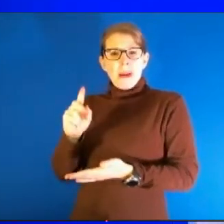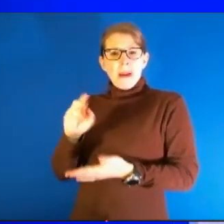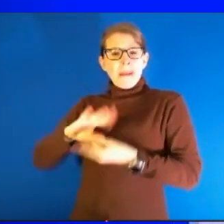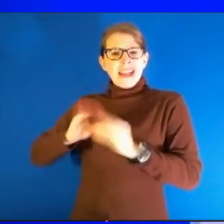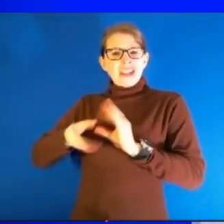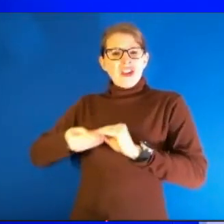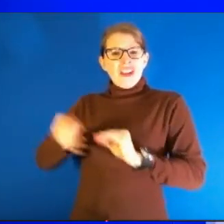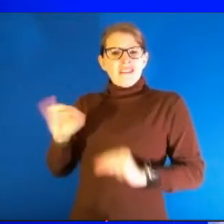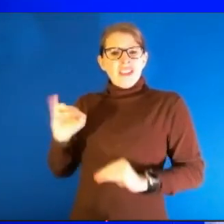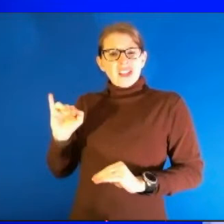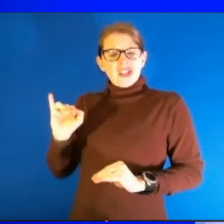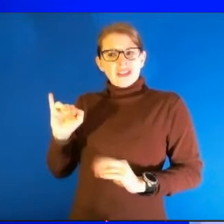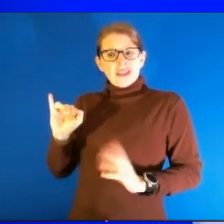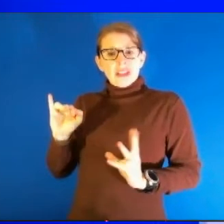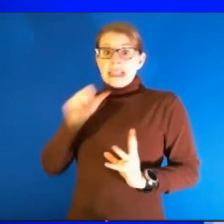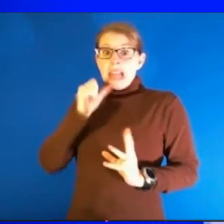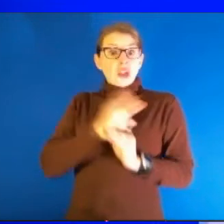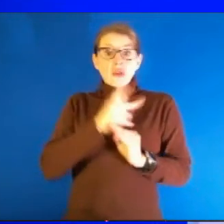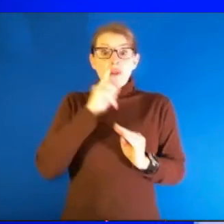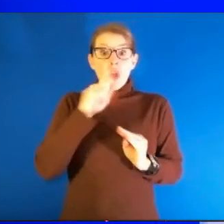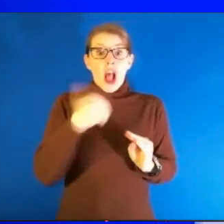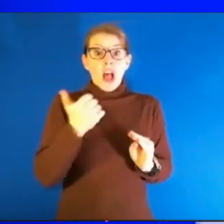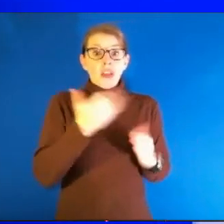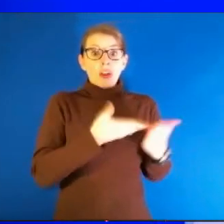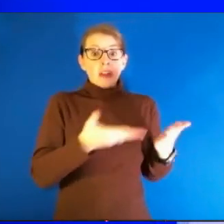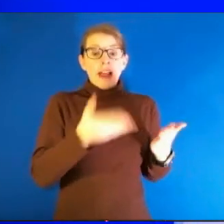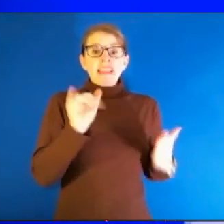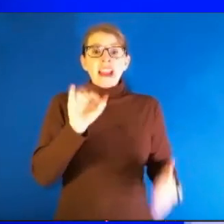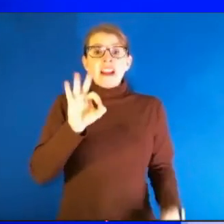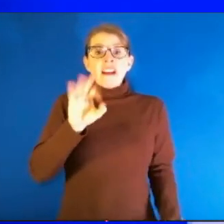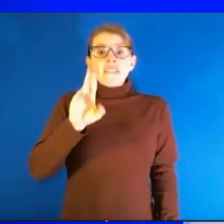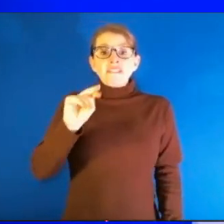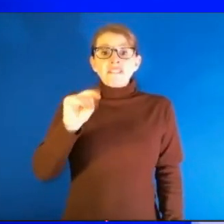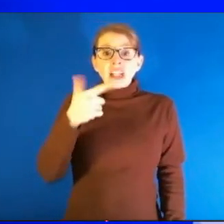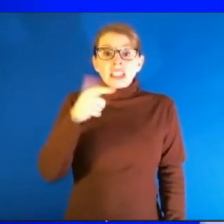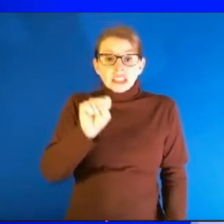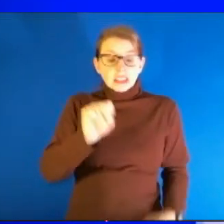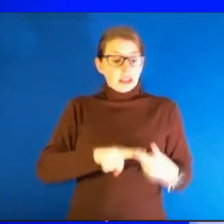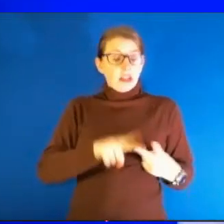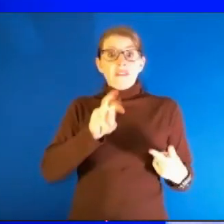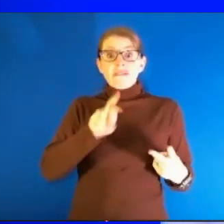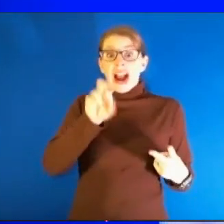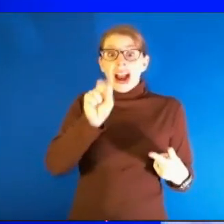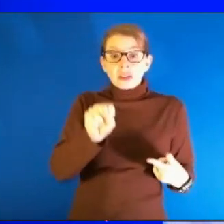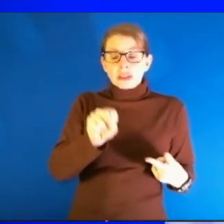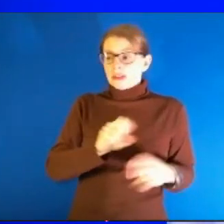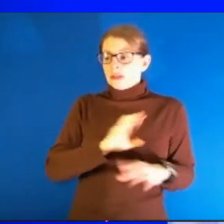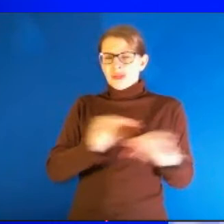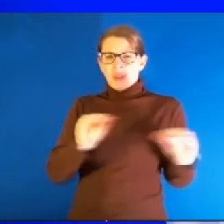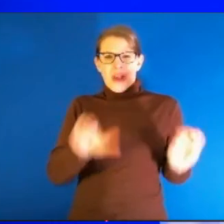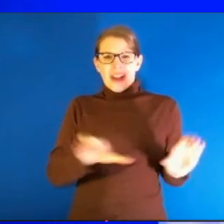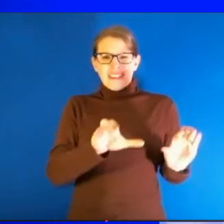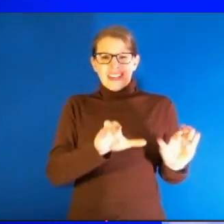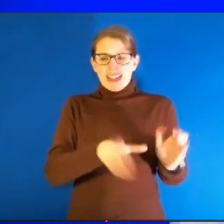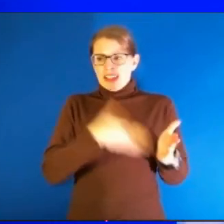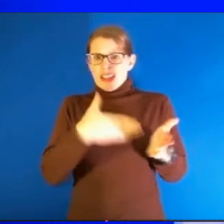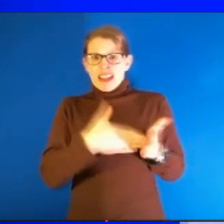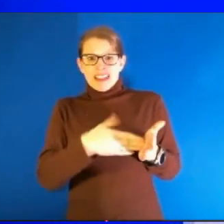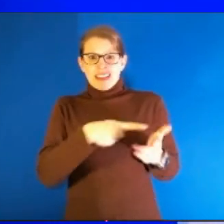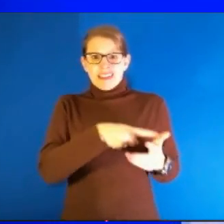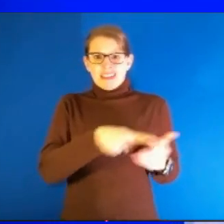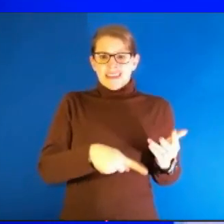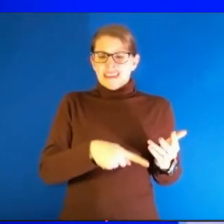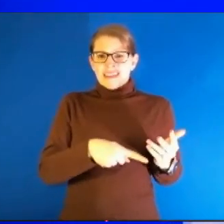drug for other organisms like fungus or viruses, in which we know there is no activity towards those organisms.